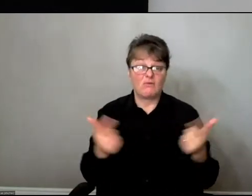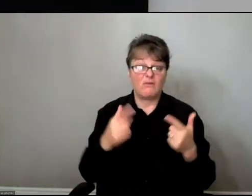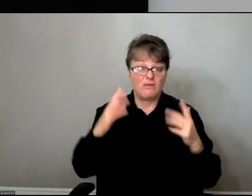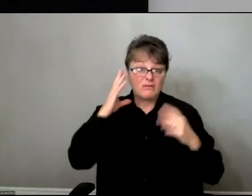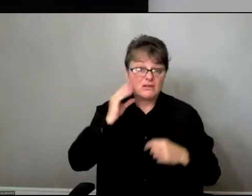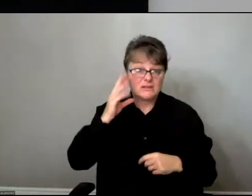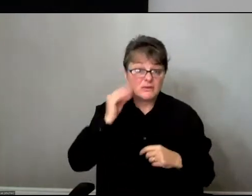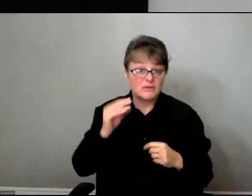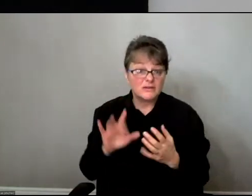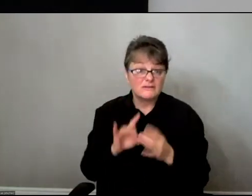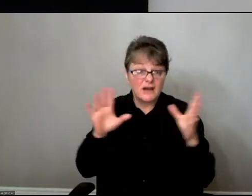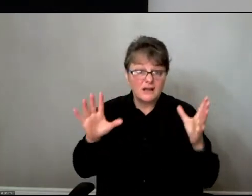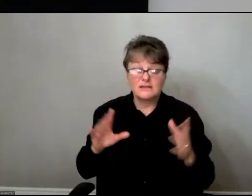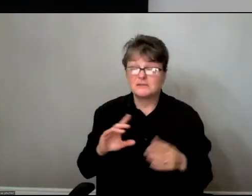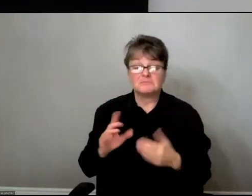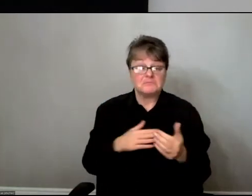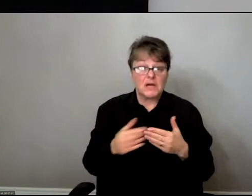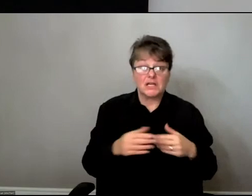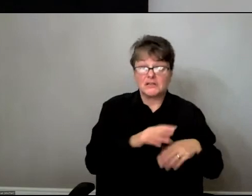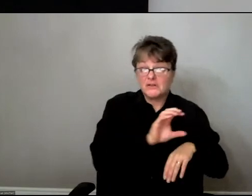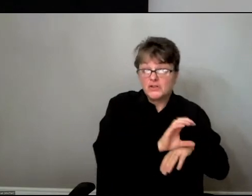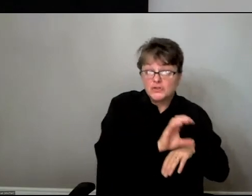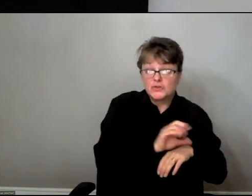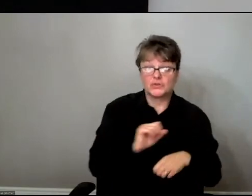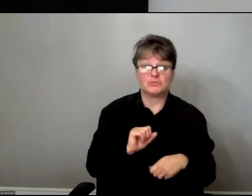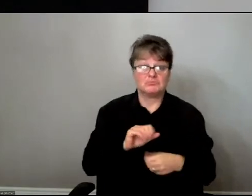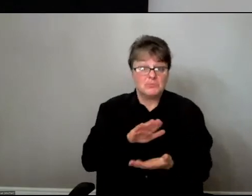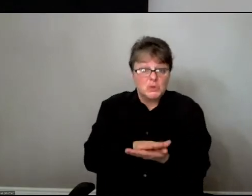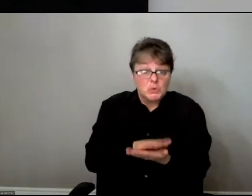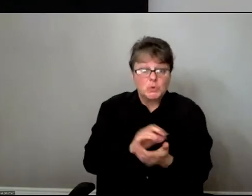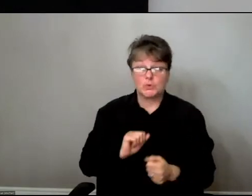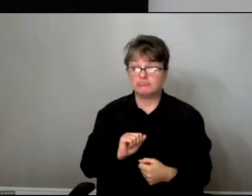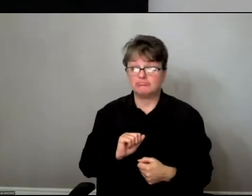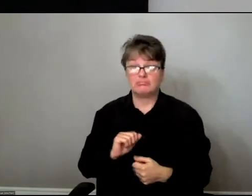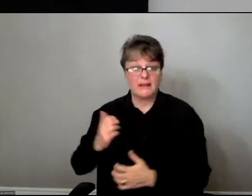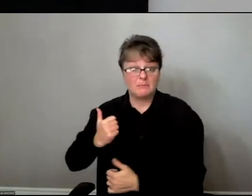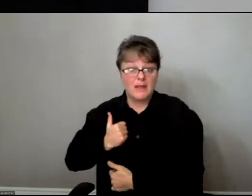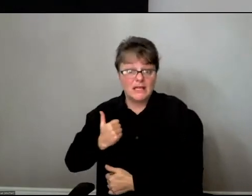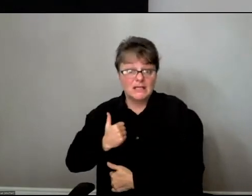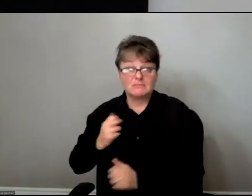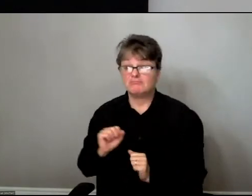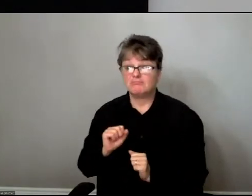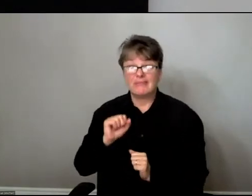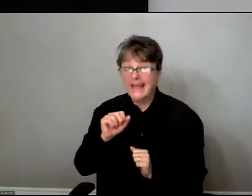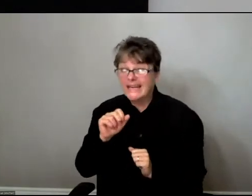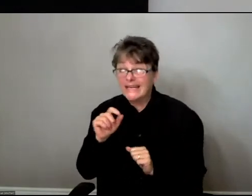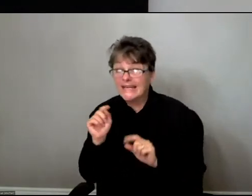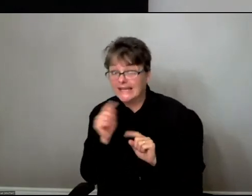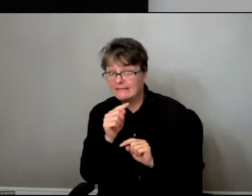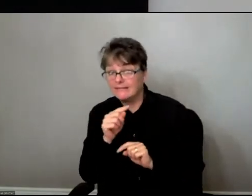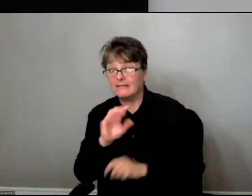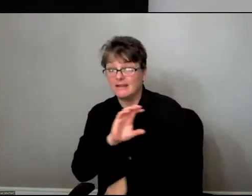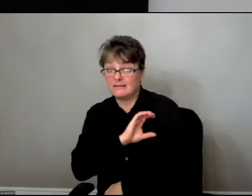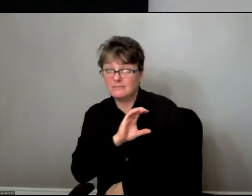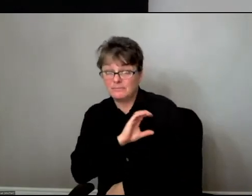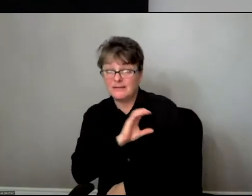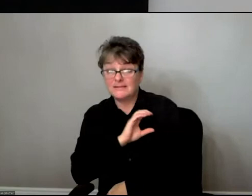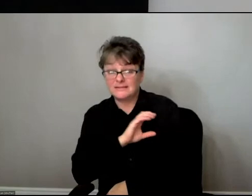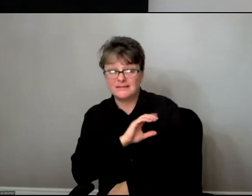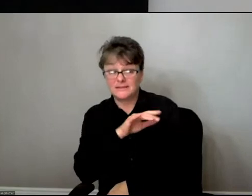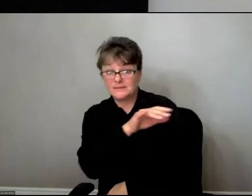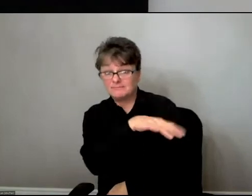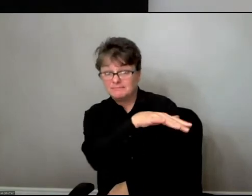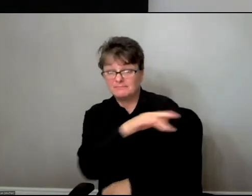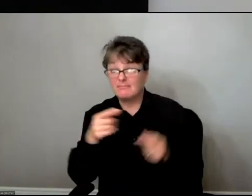churches, schools, the military, even policing. The list goes on and on